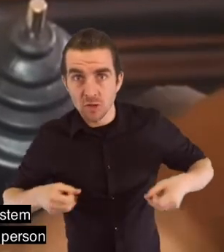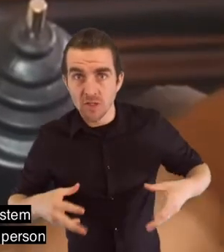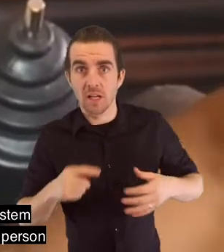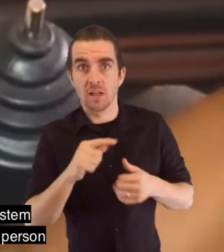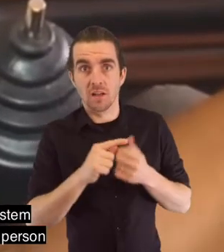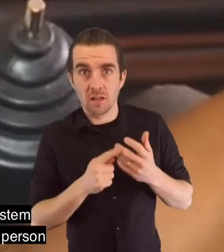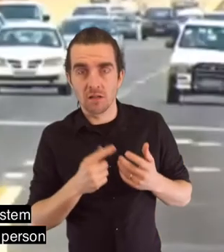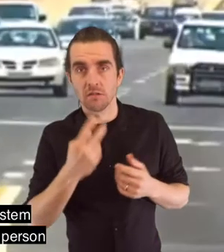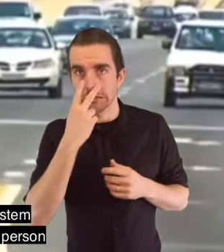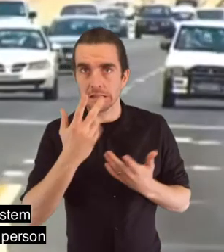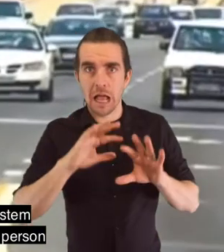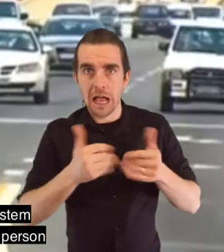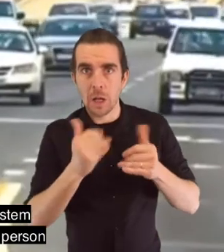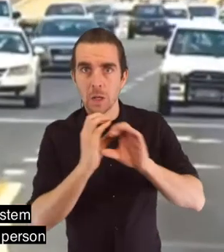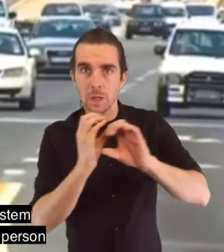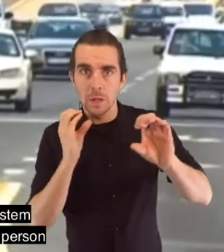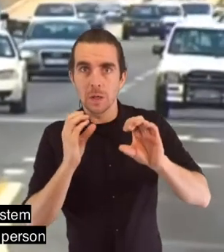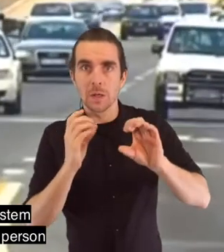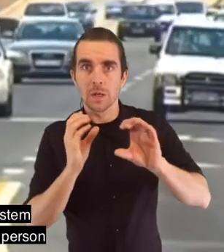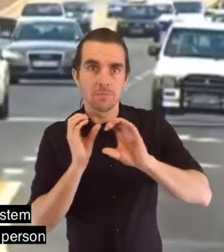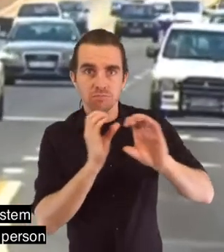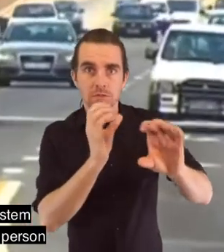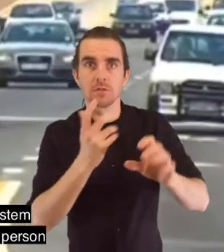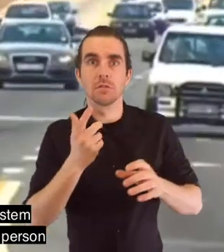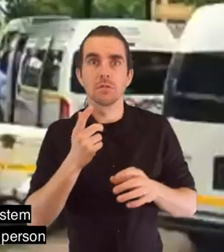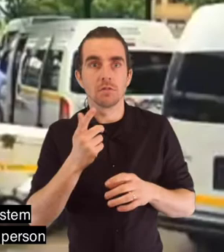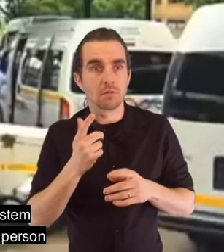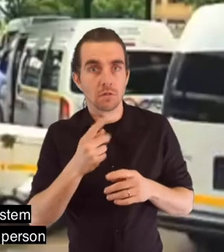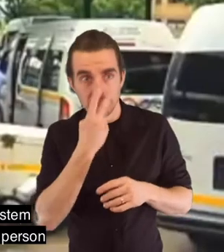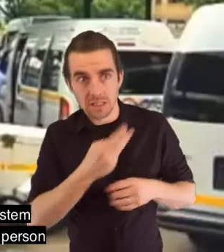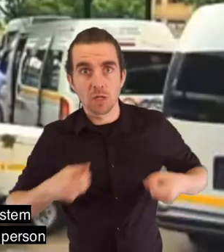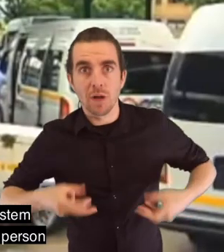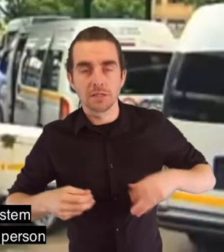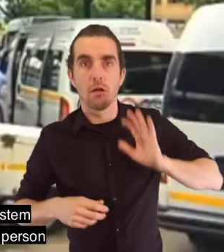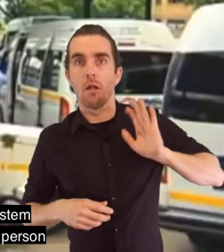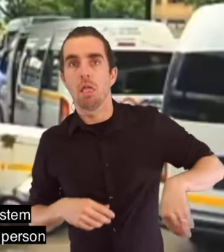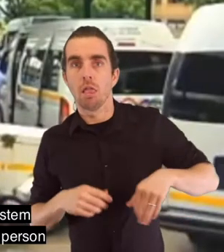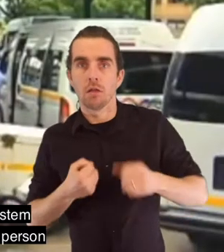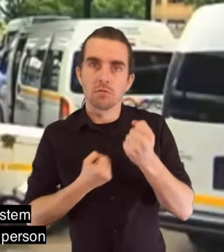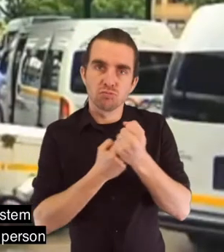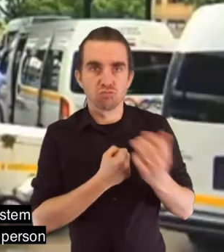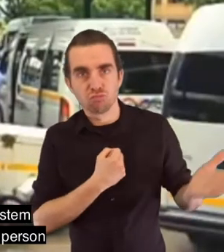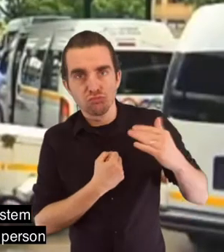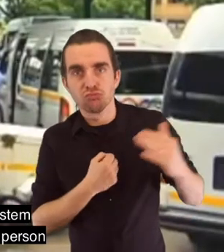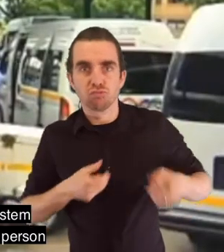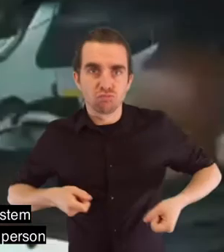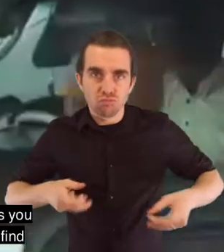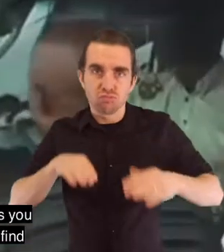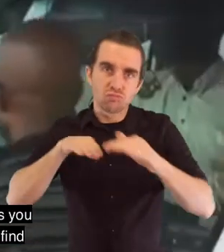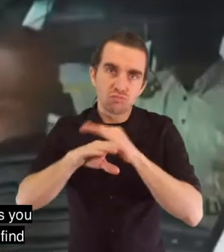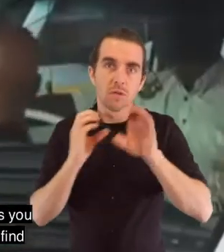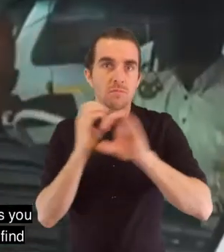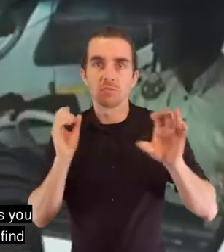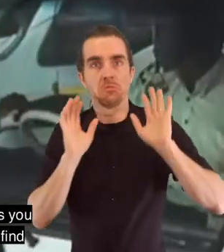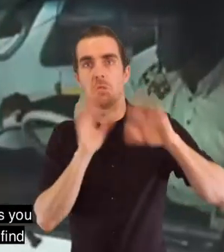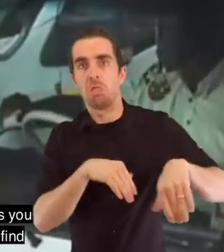wheelchairs. You look at the transportation system. We have, you know very well, Emma Taxi, they don't even care to stop for a person on a wheelchair,